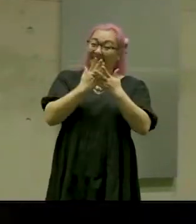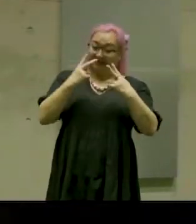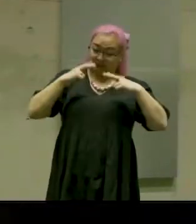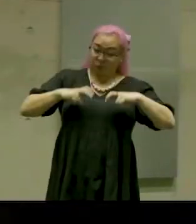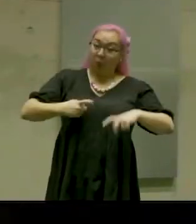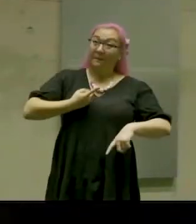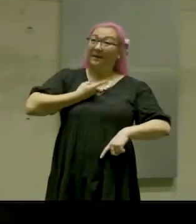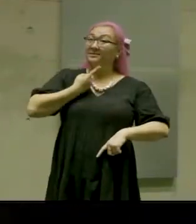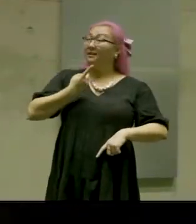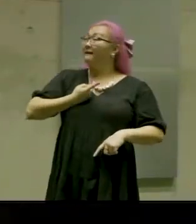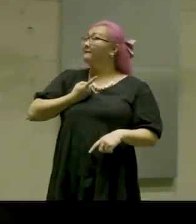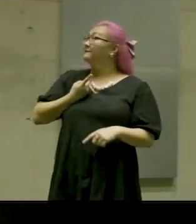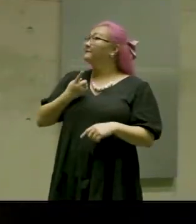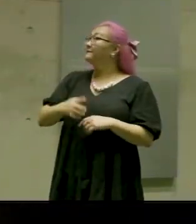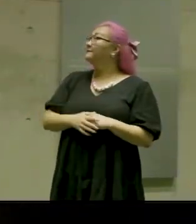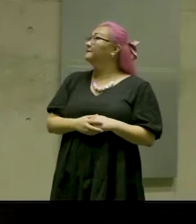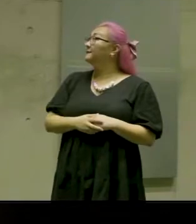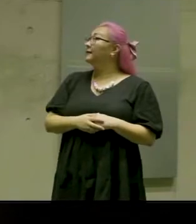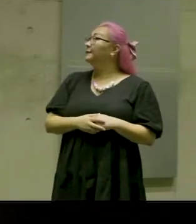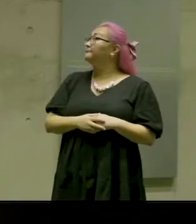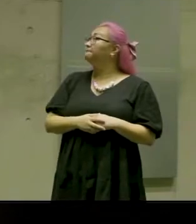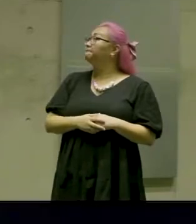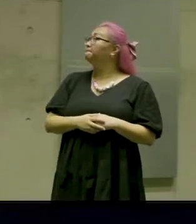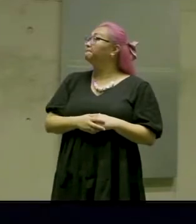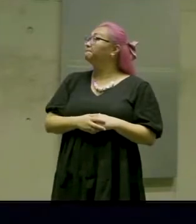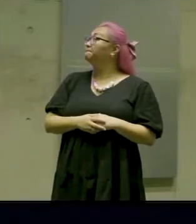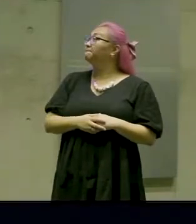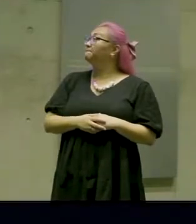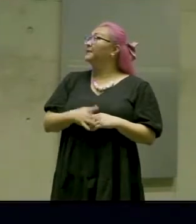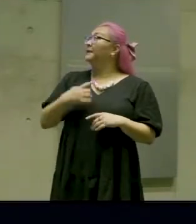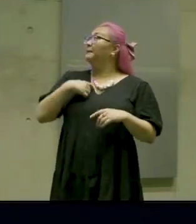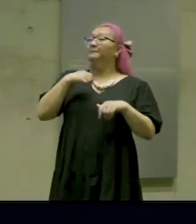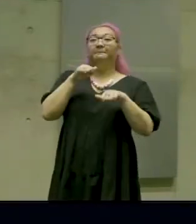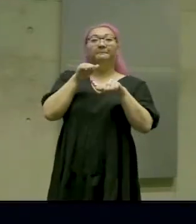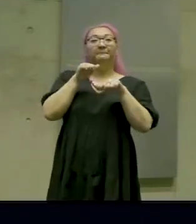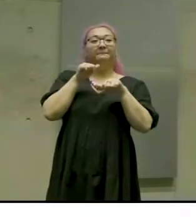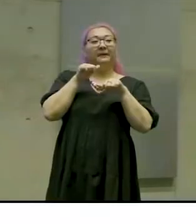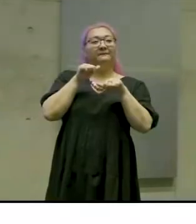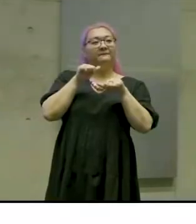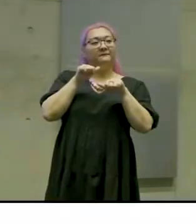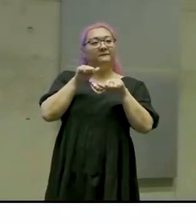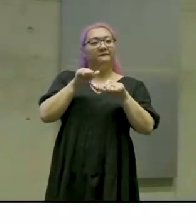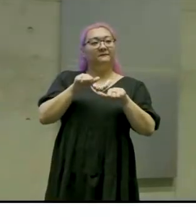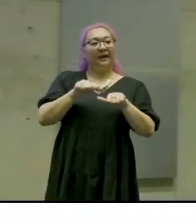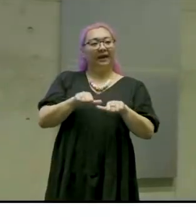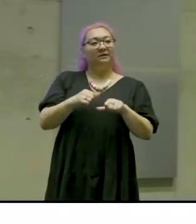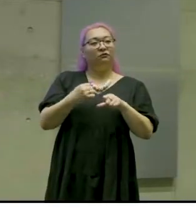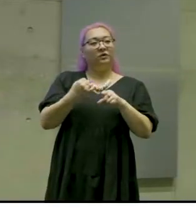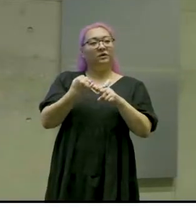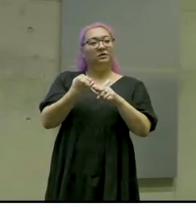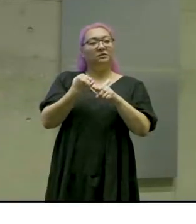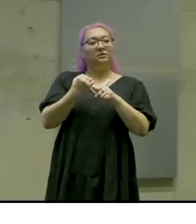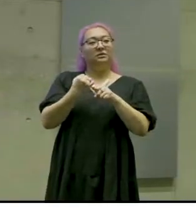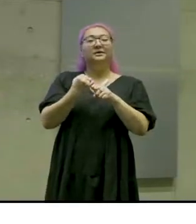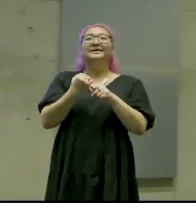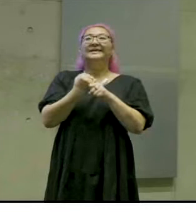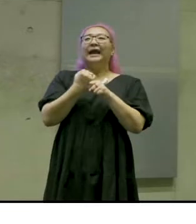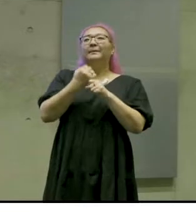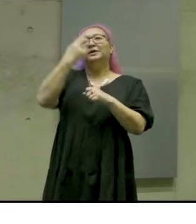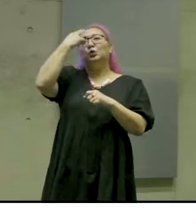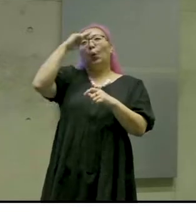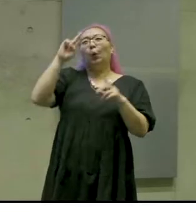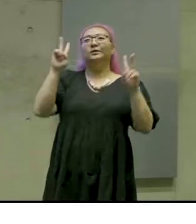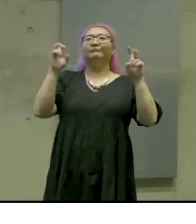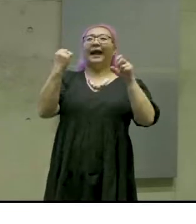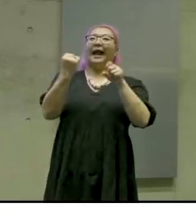and it has a special connection to me, which is called The Game of Me, and it's basically a game of me. So it's an immersive